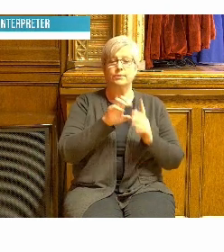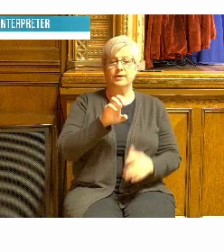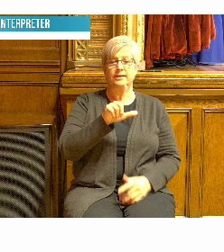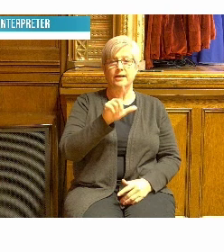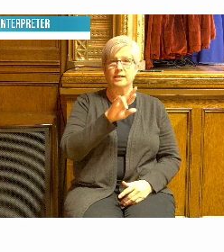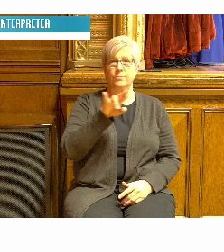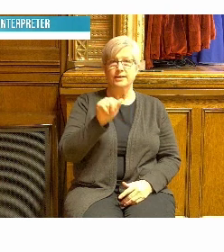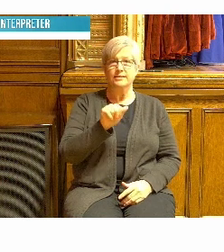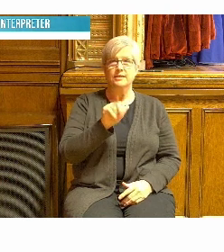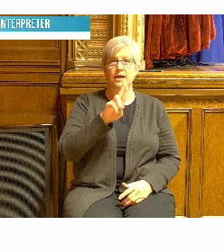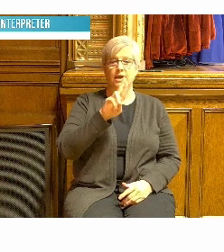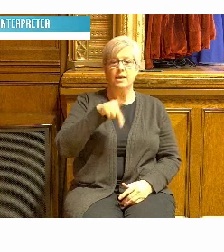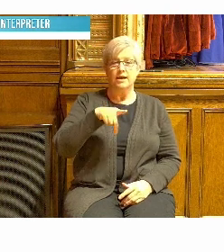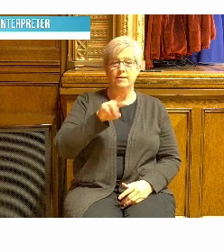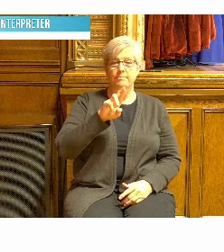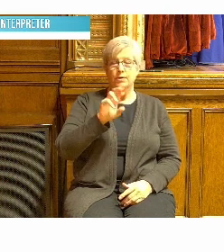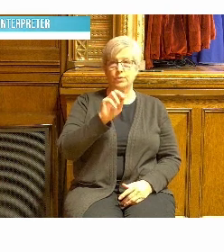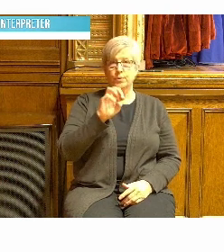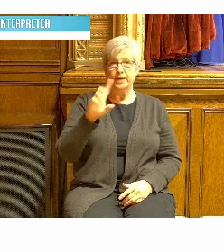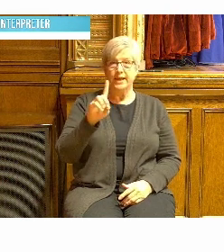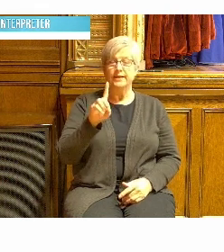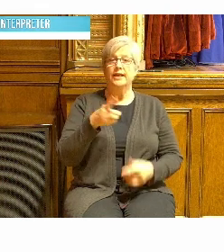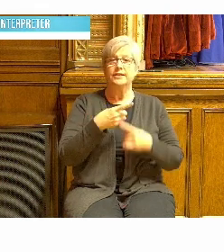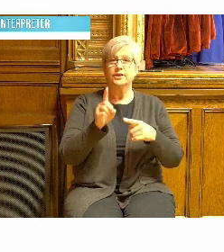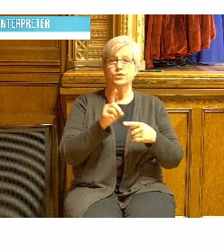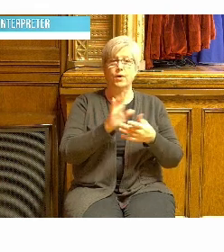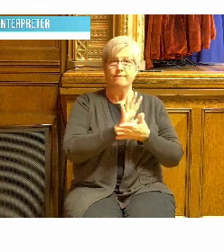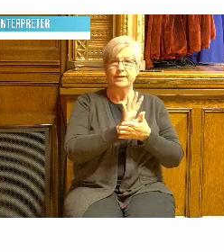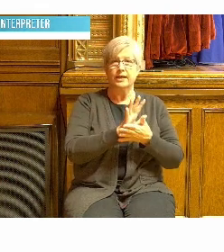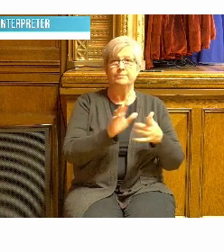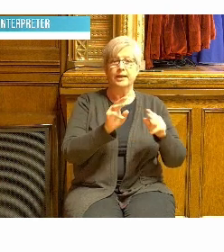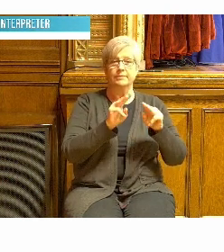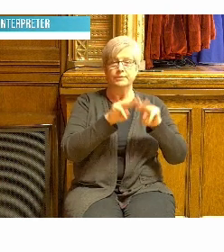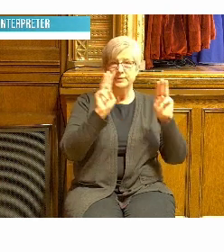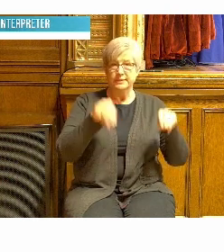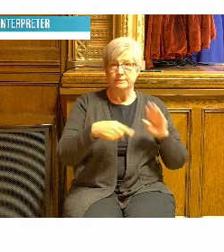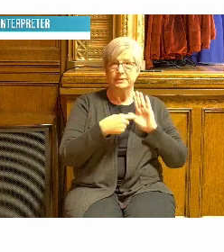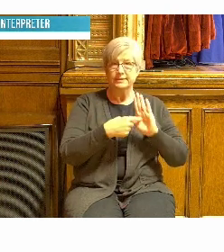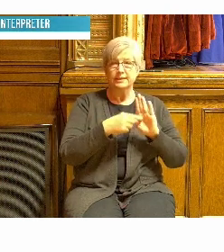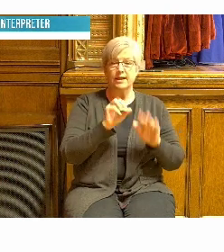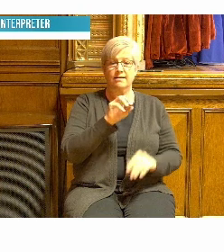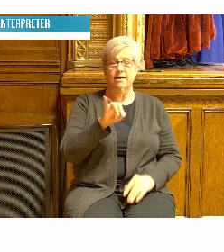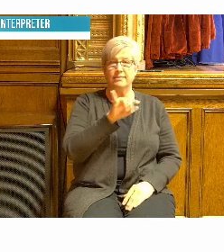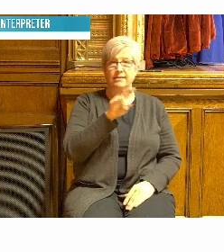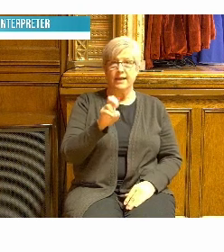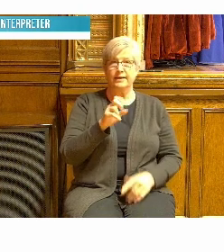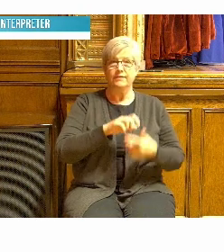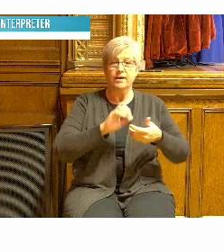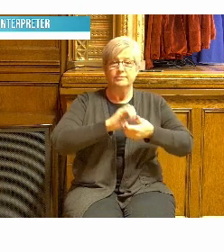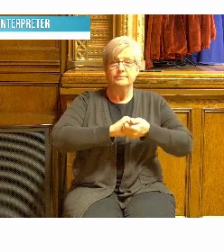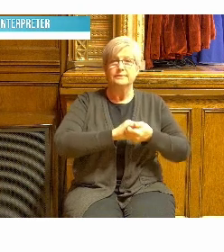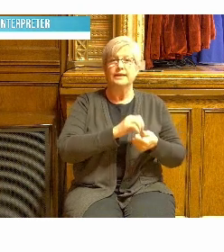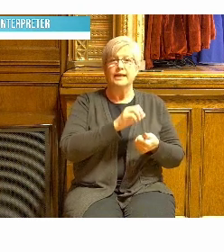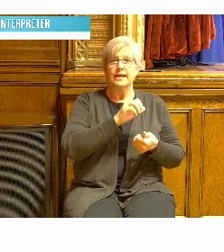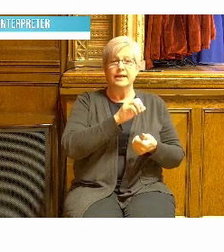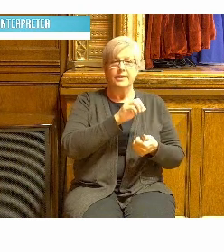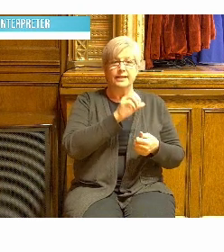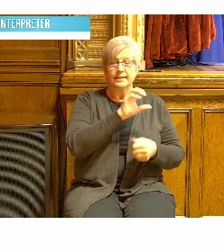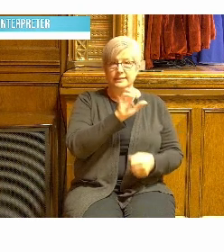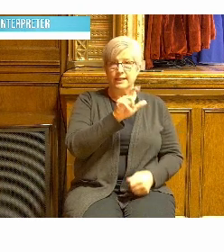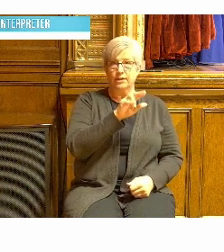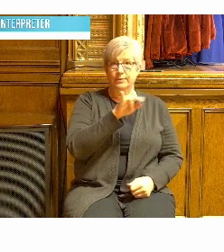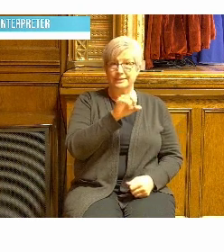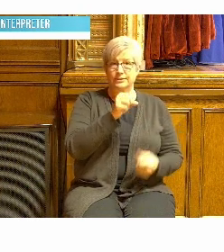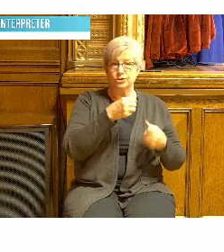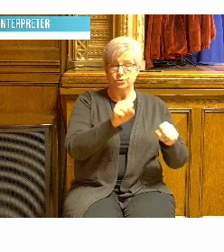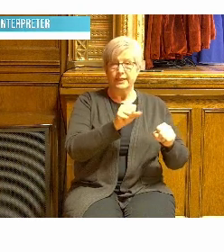Uprooted, a short documentary film, museum exhibit, and online resource put together jointly by elders from the Clarissa Street neighborhood